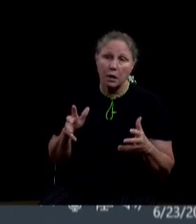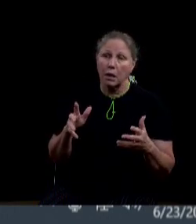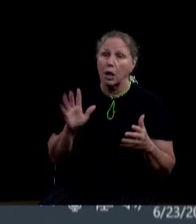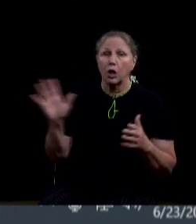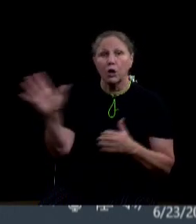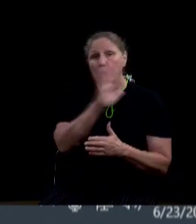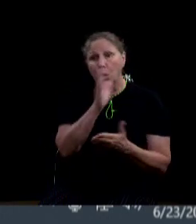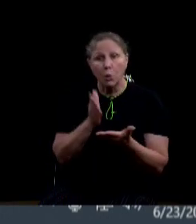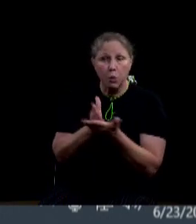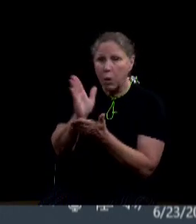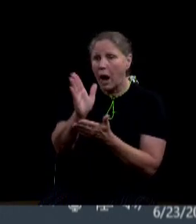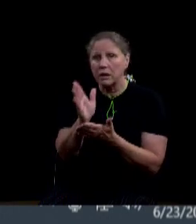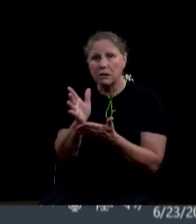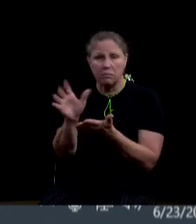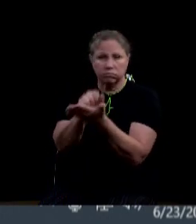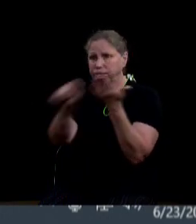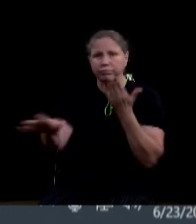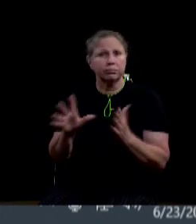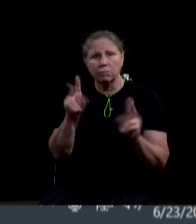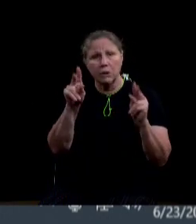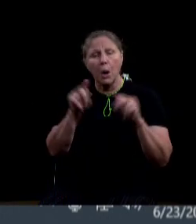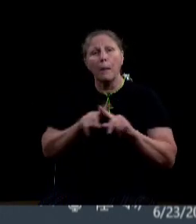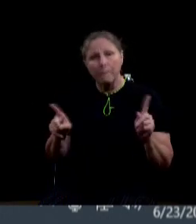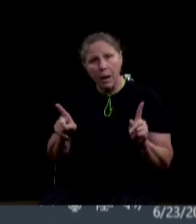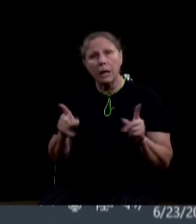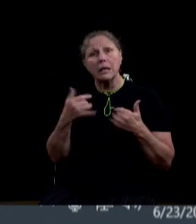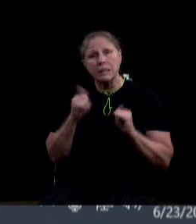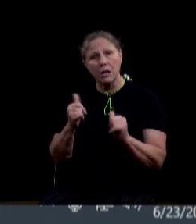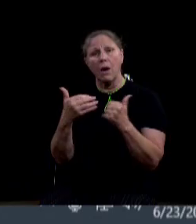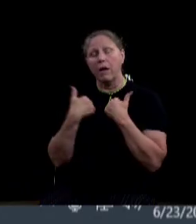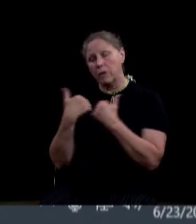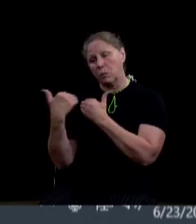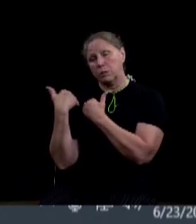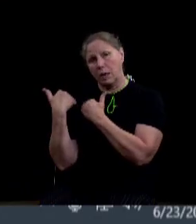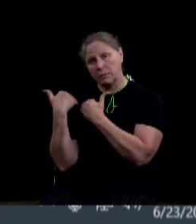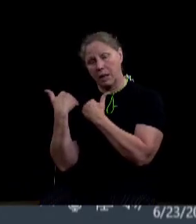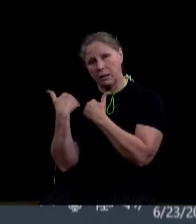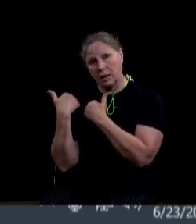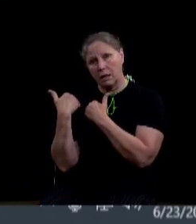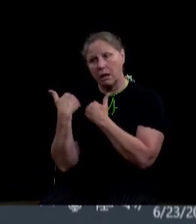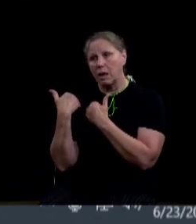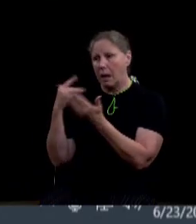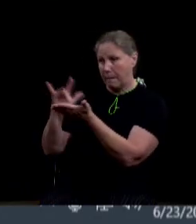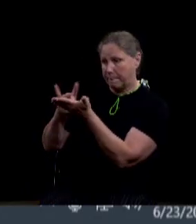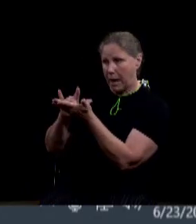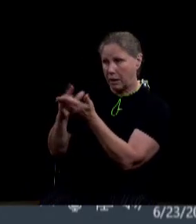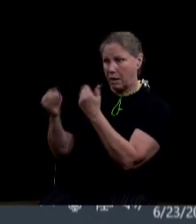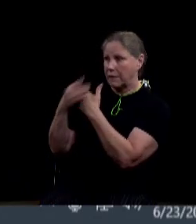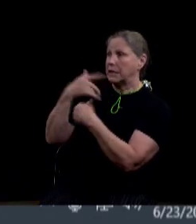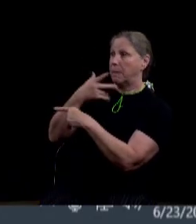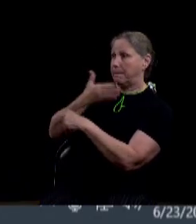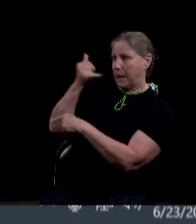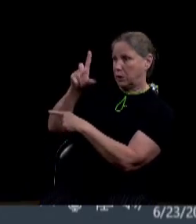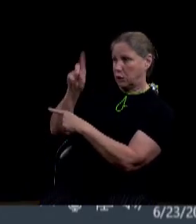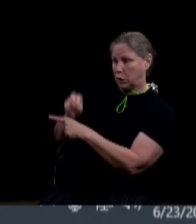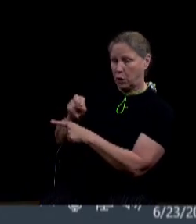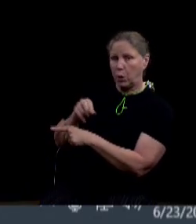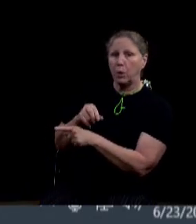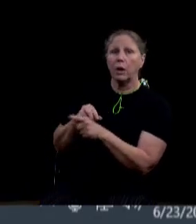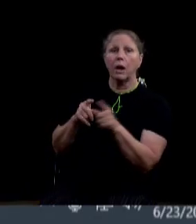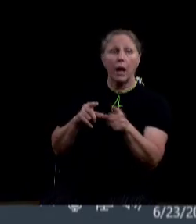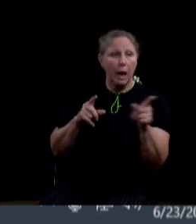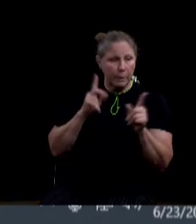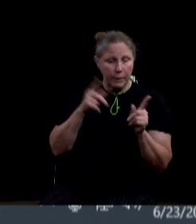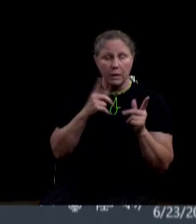an obligation to listen to our medical community and take their recommendations and requests seriously. And then when you couple that with the